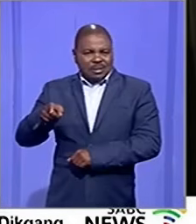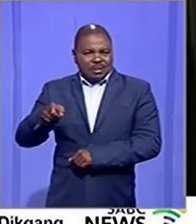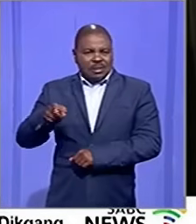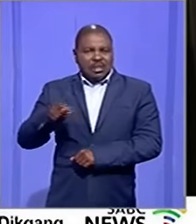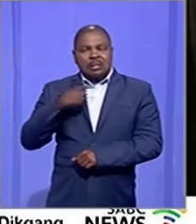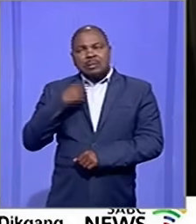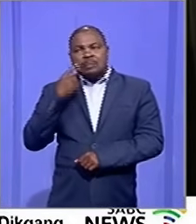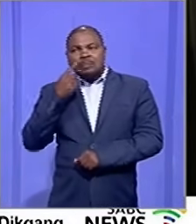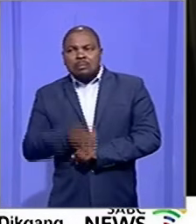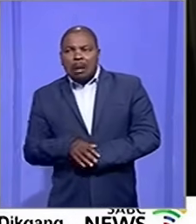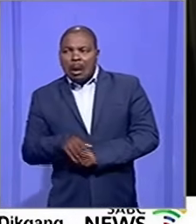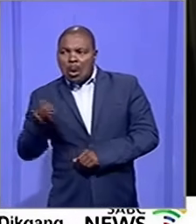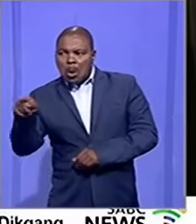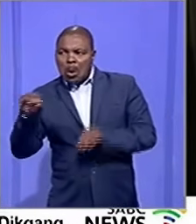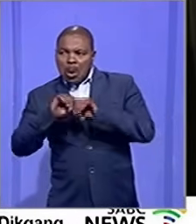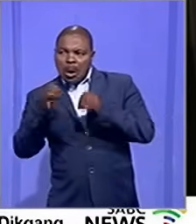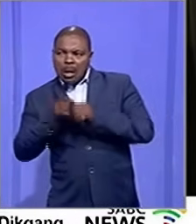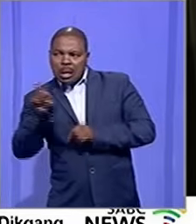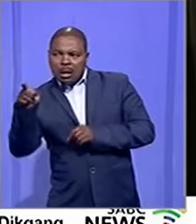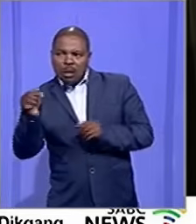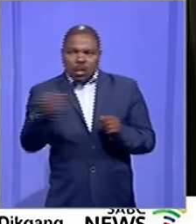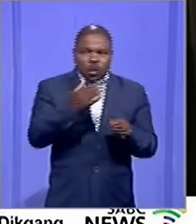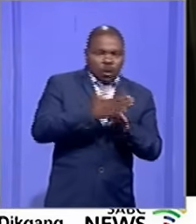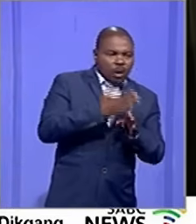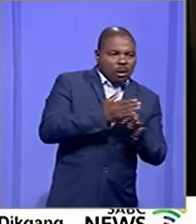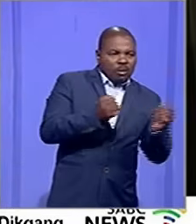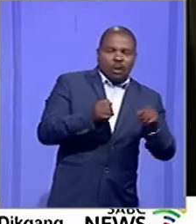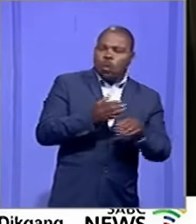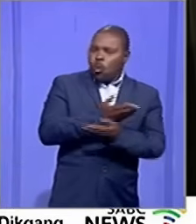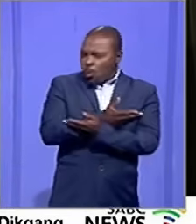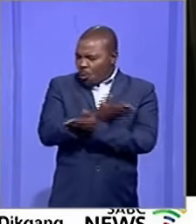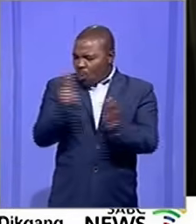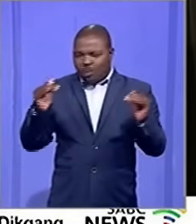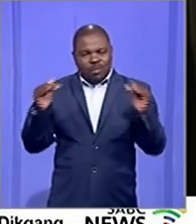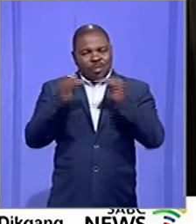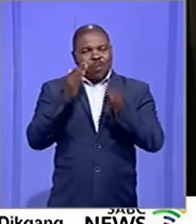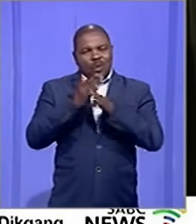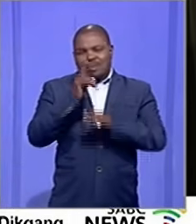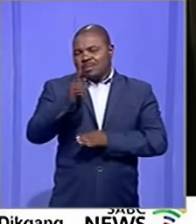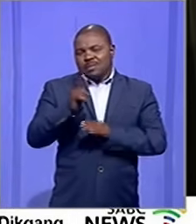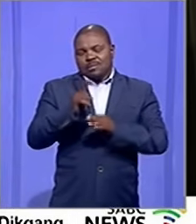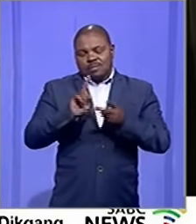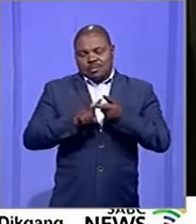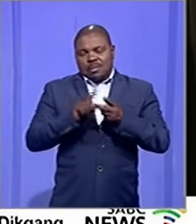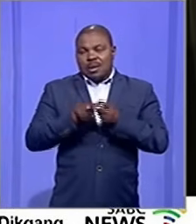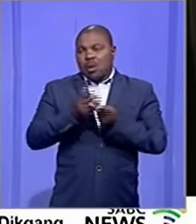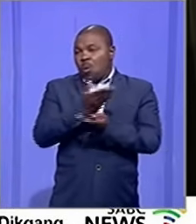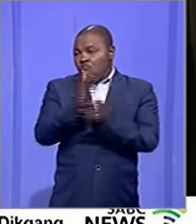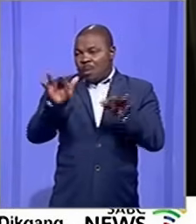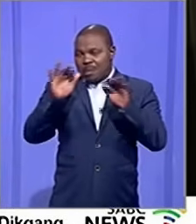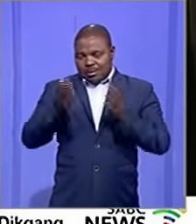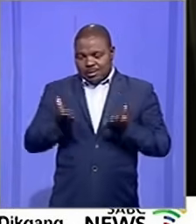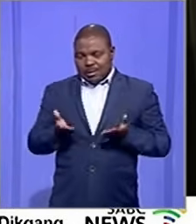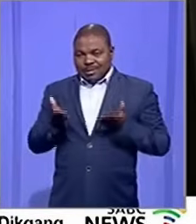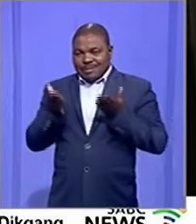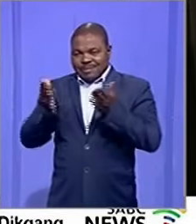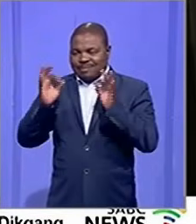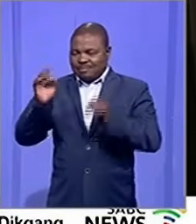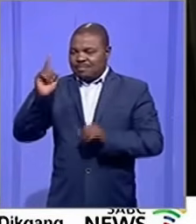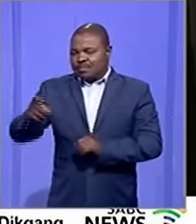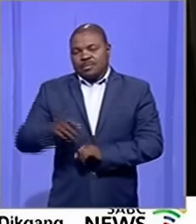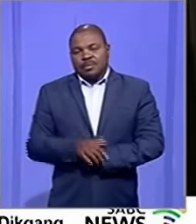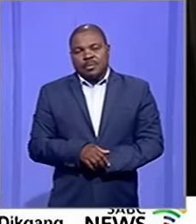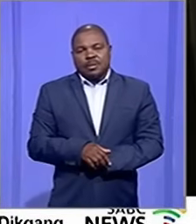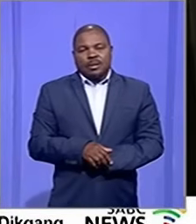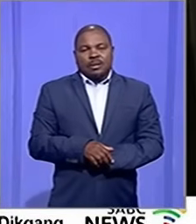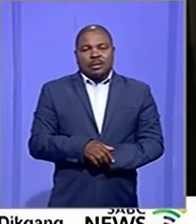tlhalosa lebelela taba gore motho kwa mokgatlho wa gore batho ba šome ka moka ga bona ditirelo di fitlhe mo bathong ka moka mo go swanetše.